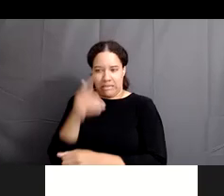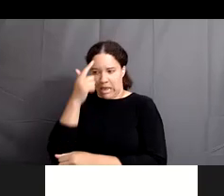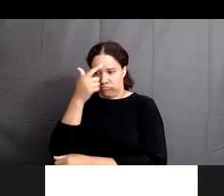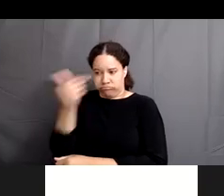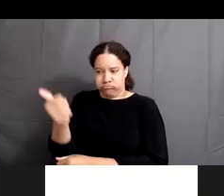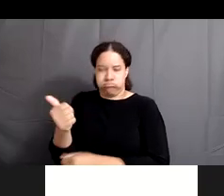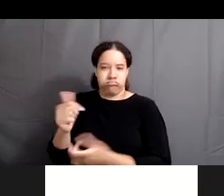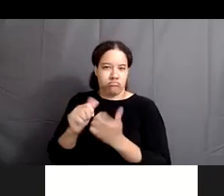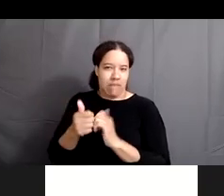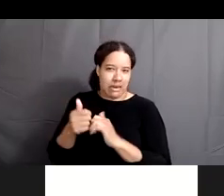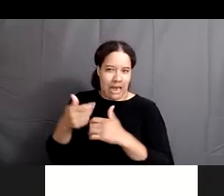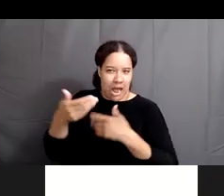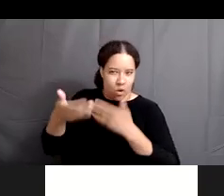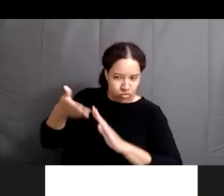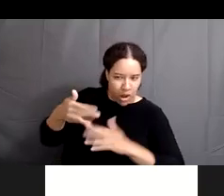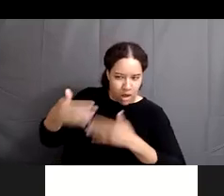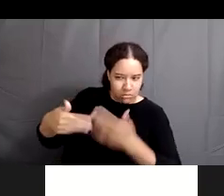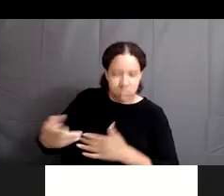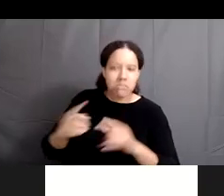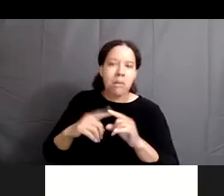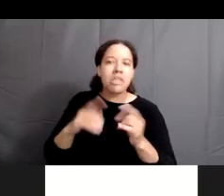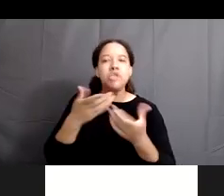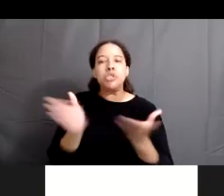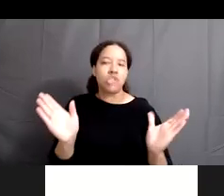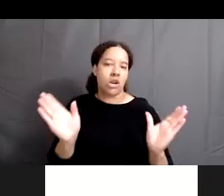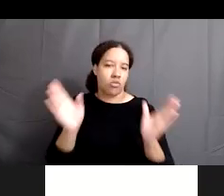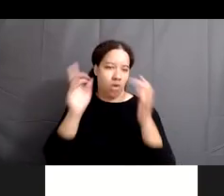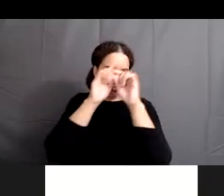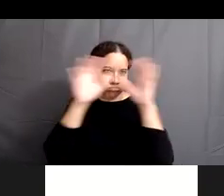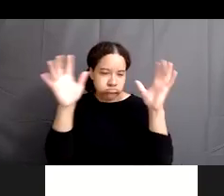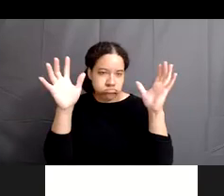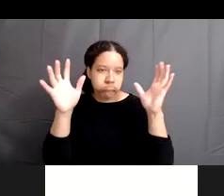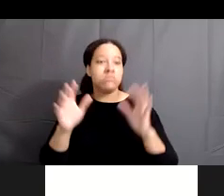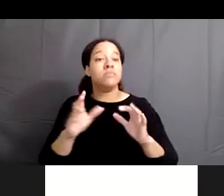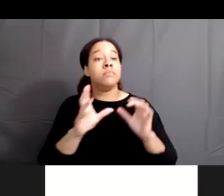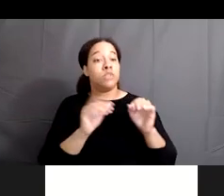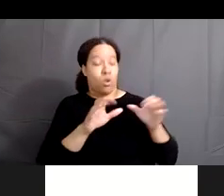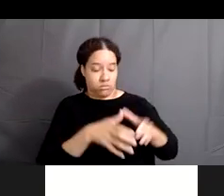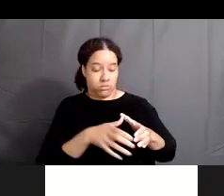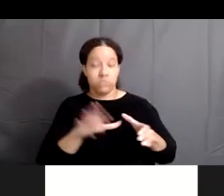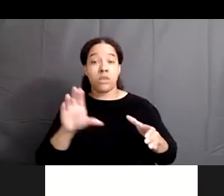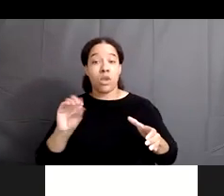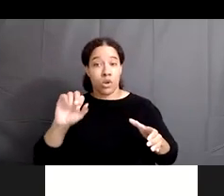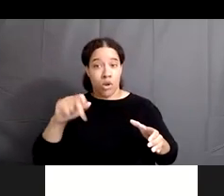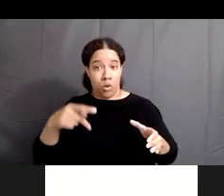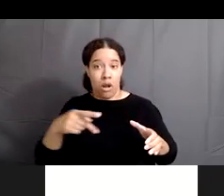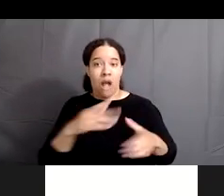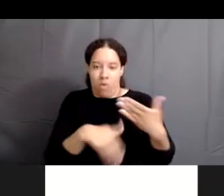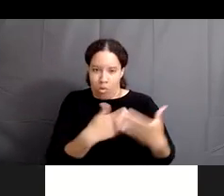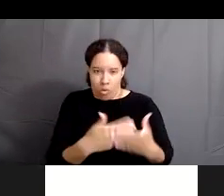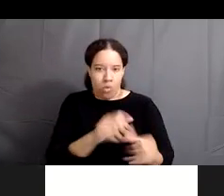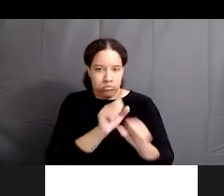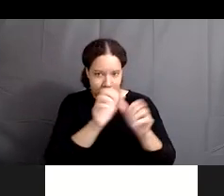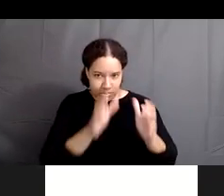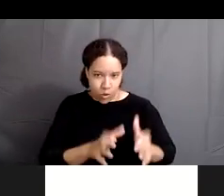a picture for you. So like I said, you'll have your general co-op membership, which are all the employees in the enterprise. And